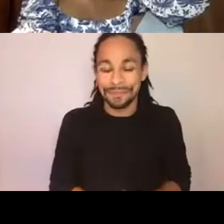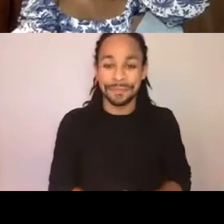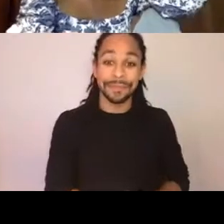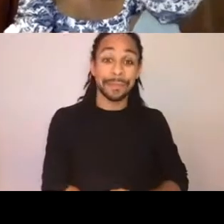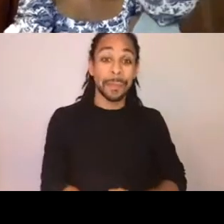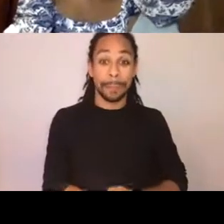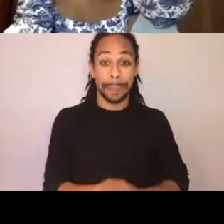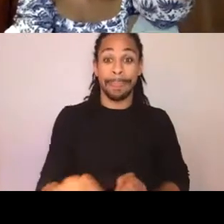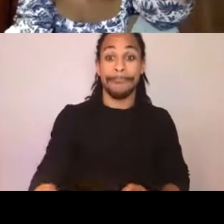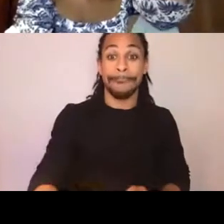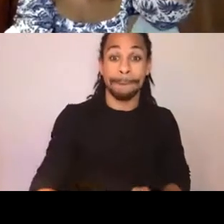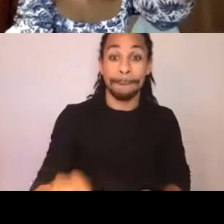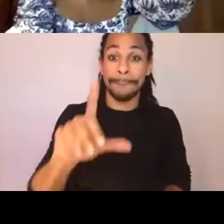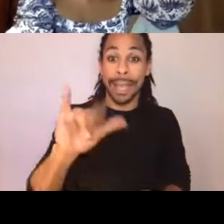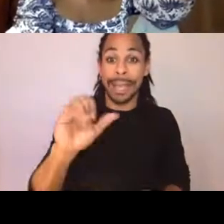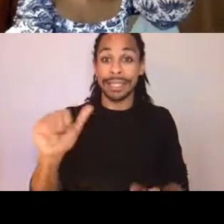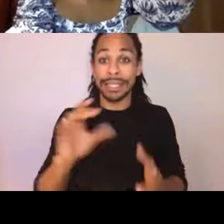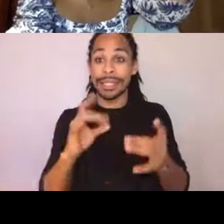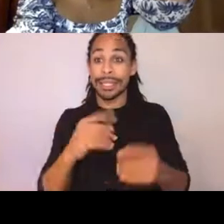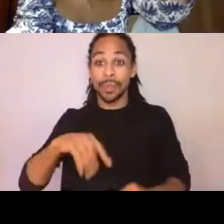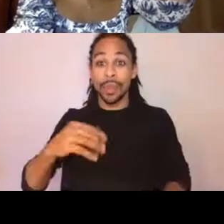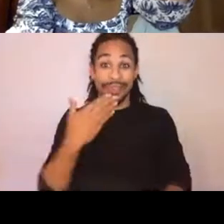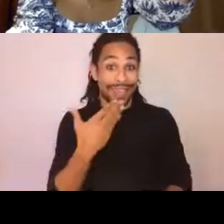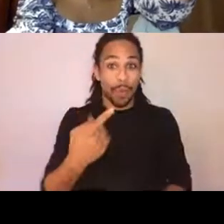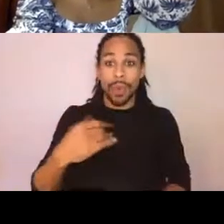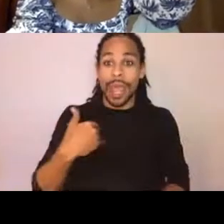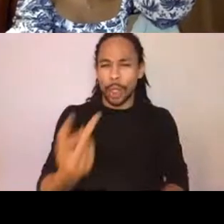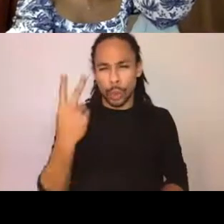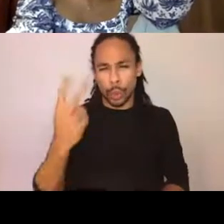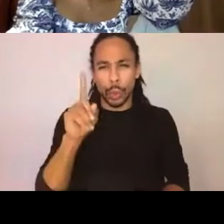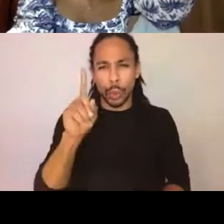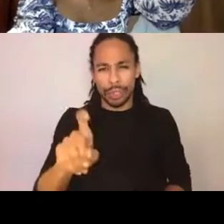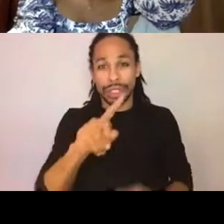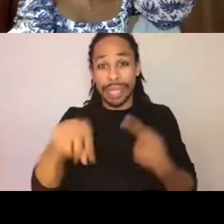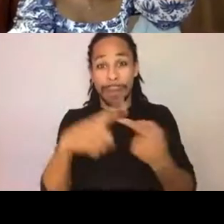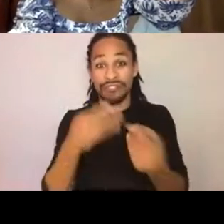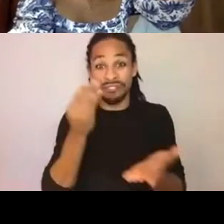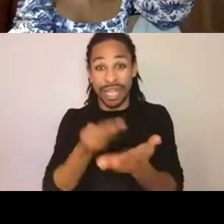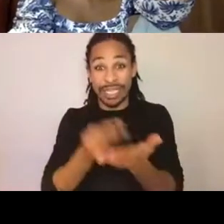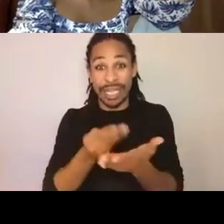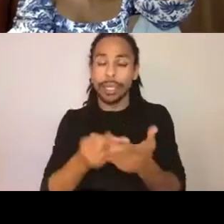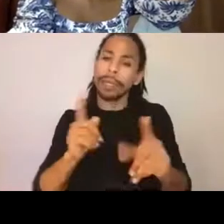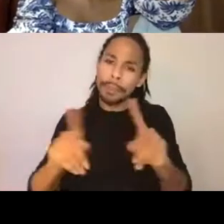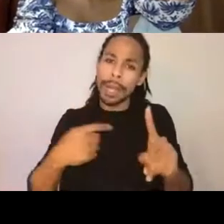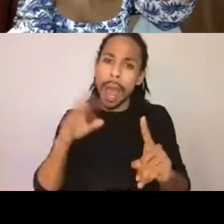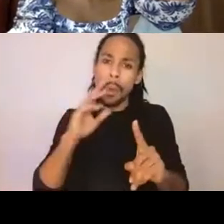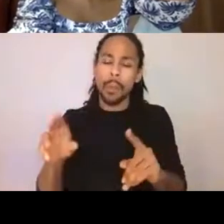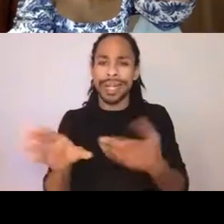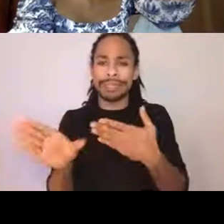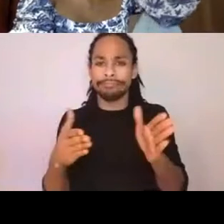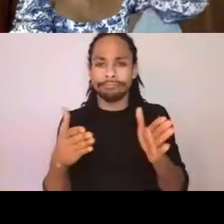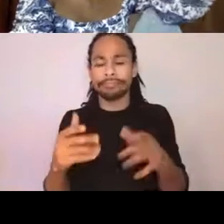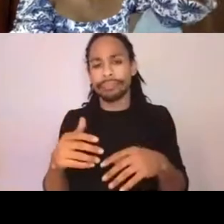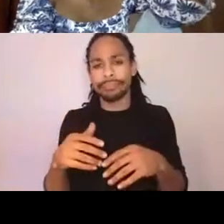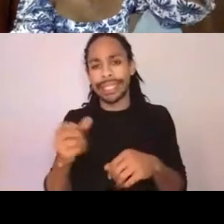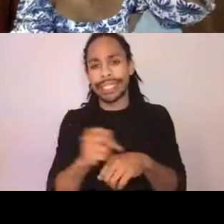We had two questions about funding, but I am going to defer those because the